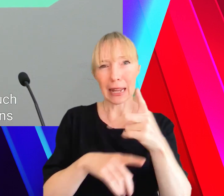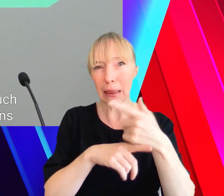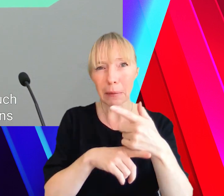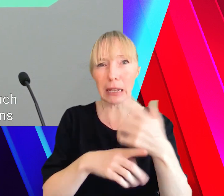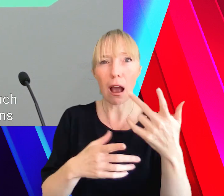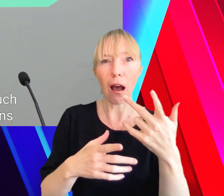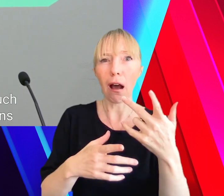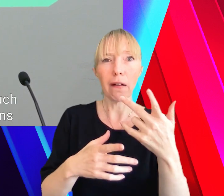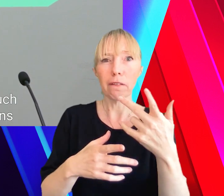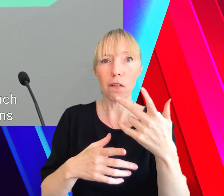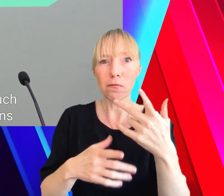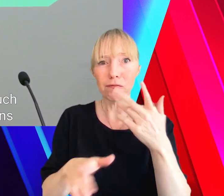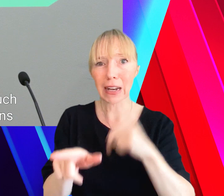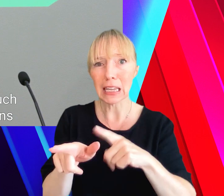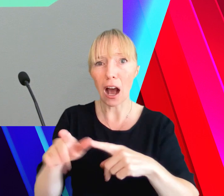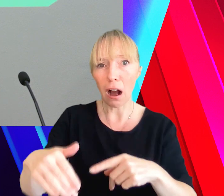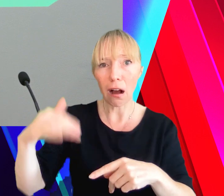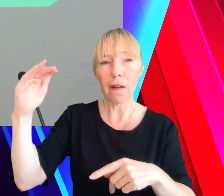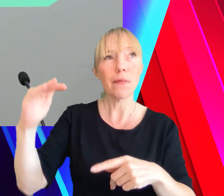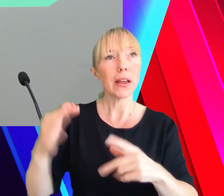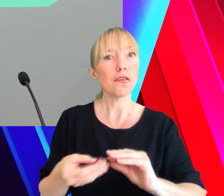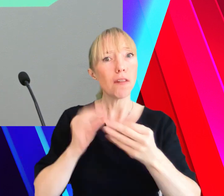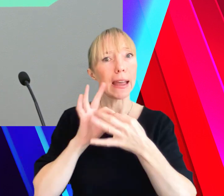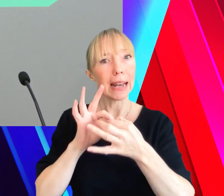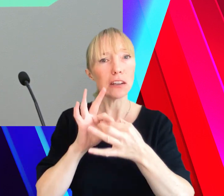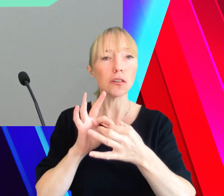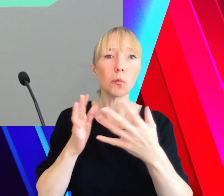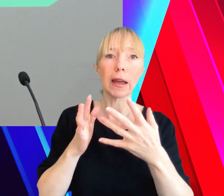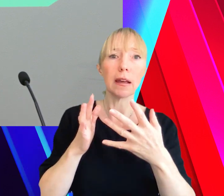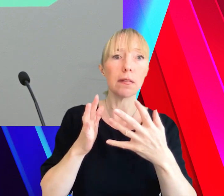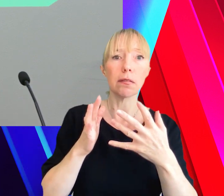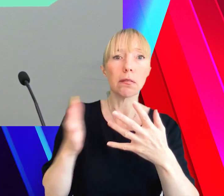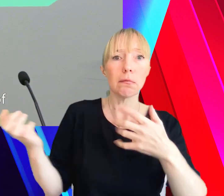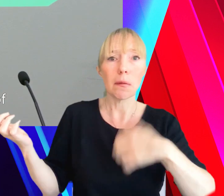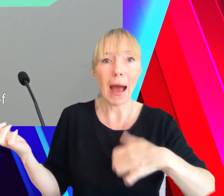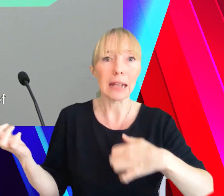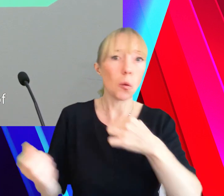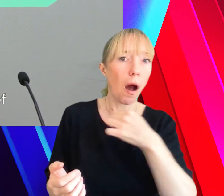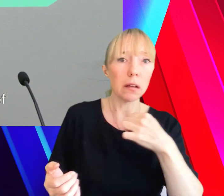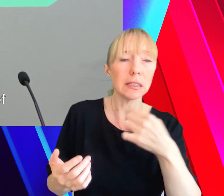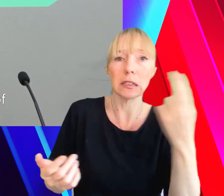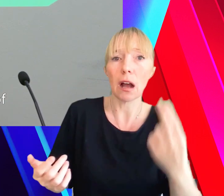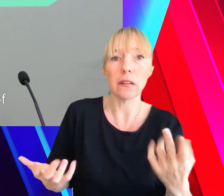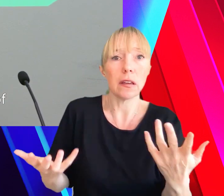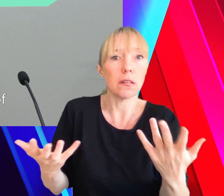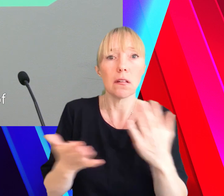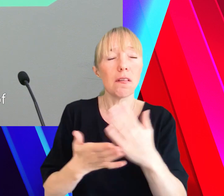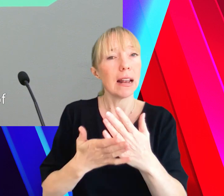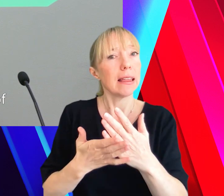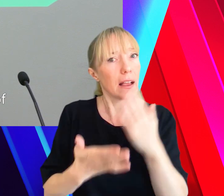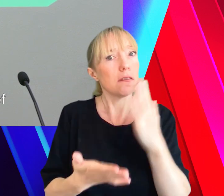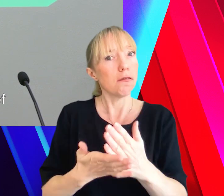under the microscope for such a long time, you form these connections with these bands and these artists and whatever it is. And I think that's such a legitimate form